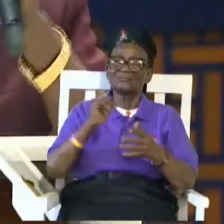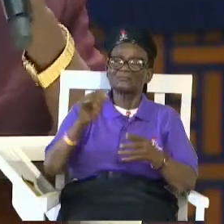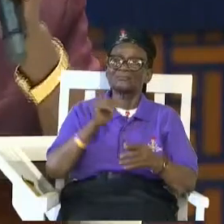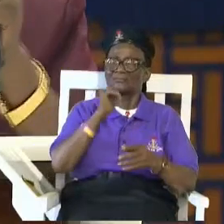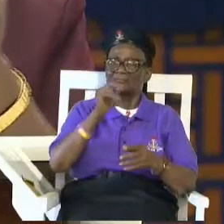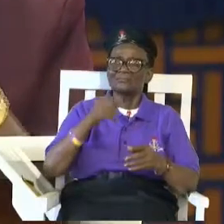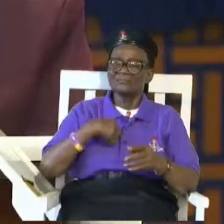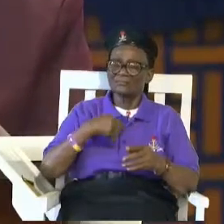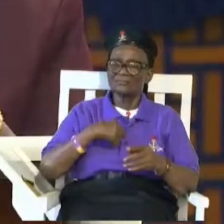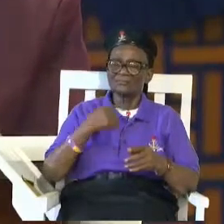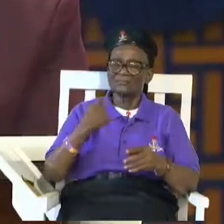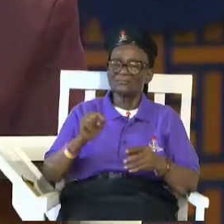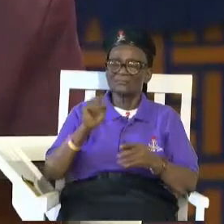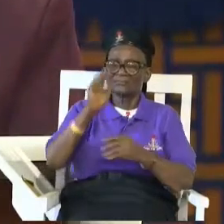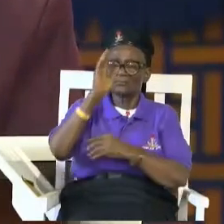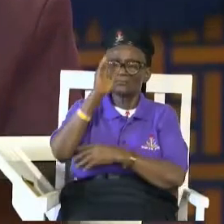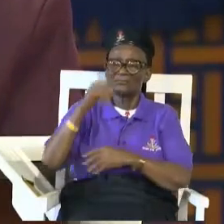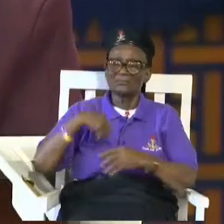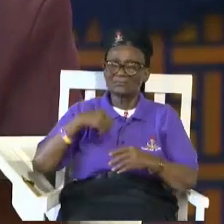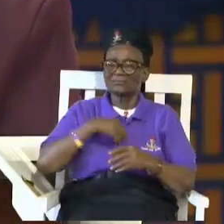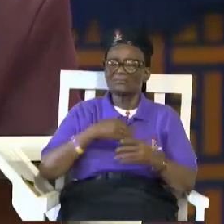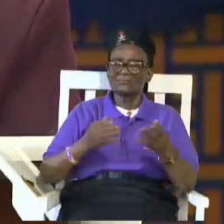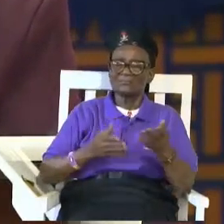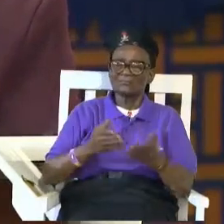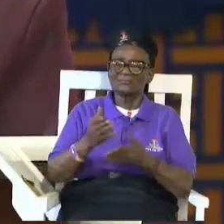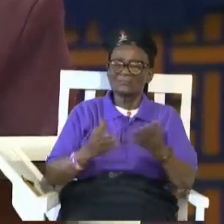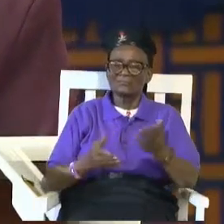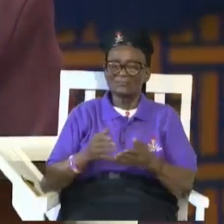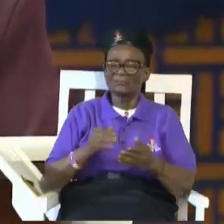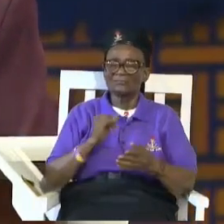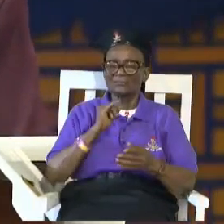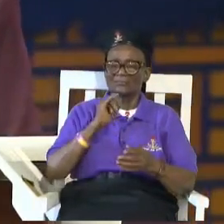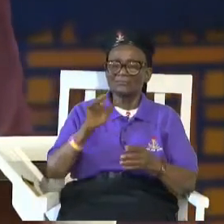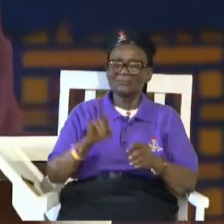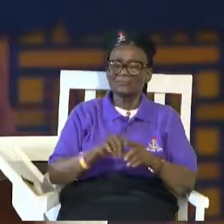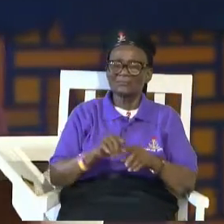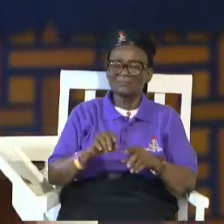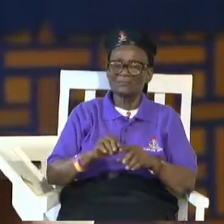The God we serve is as pure as light.